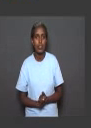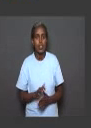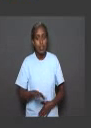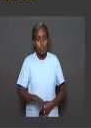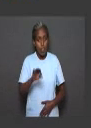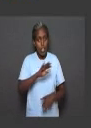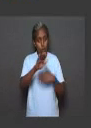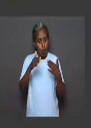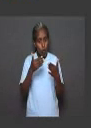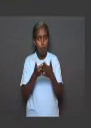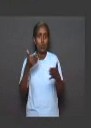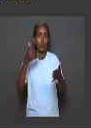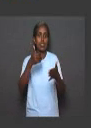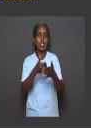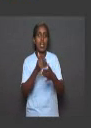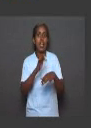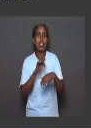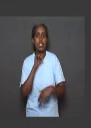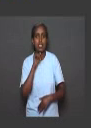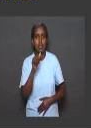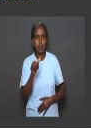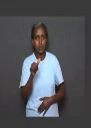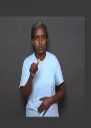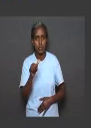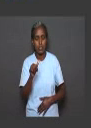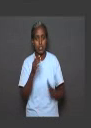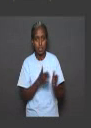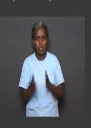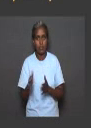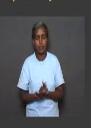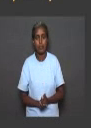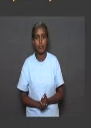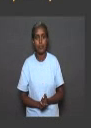Find all of the asymptotes if there are any.